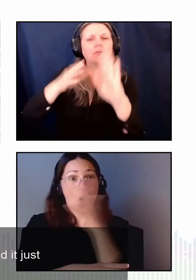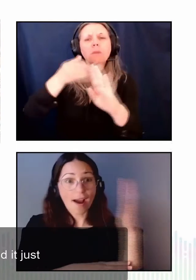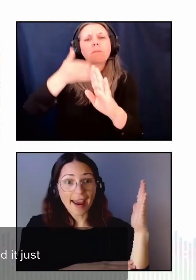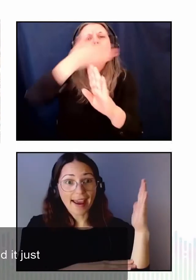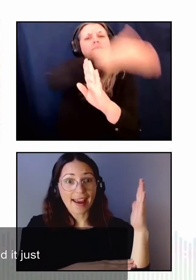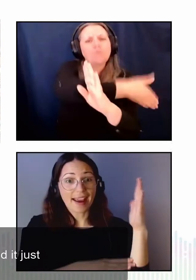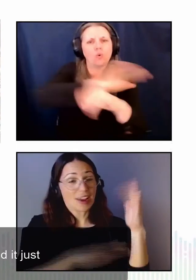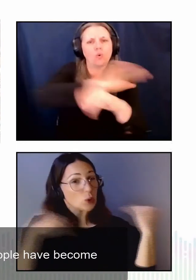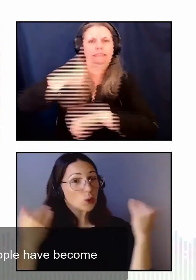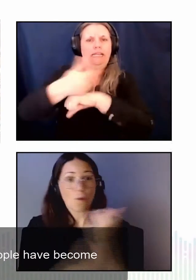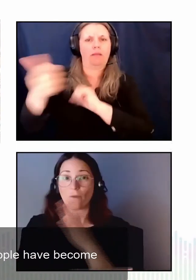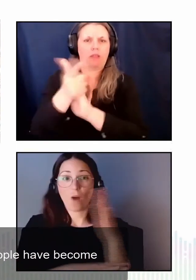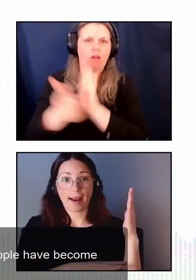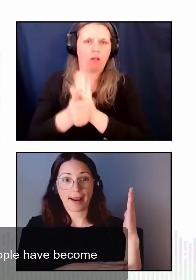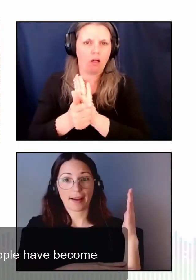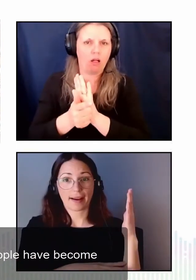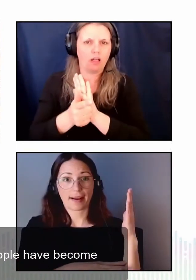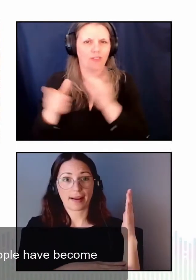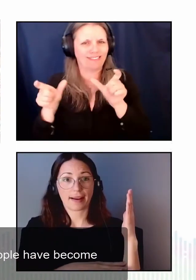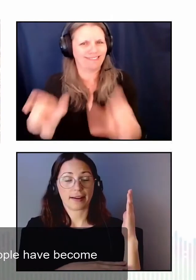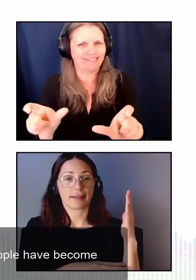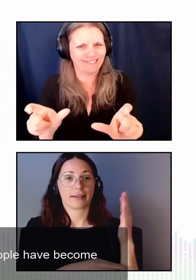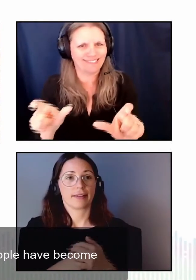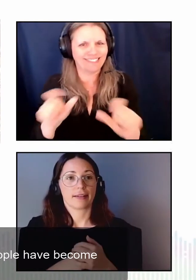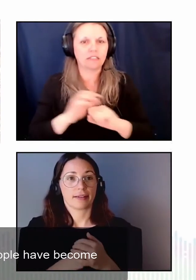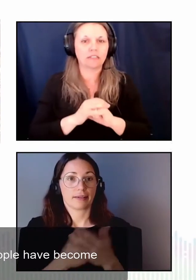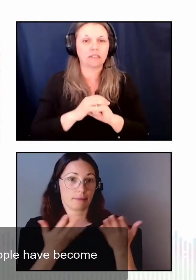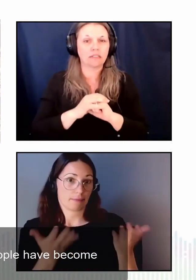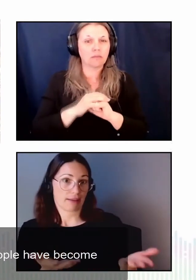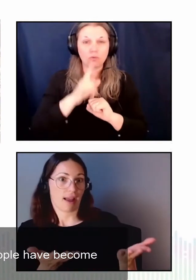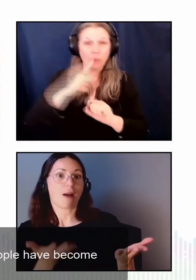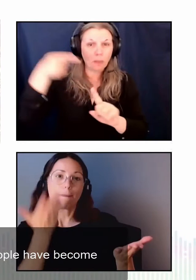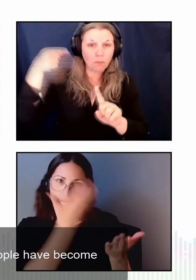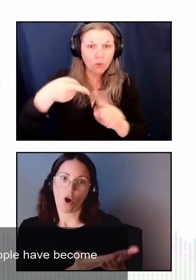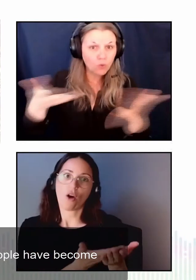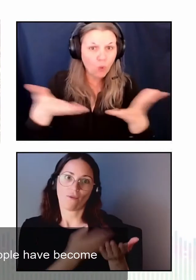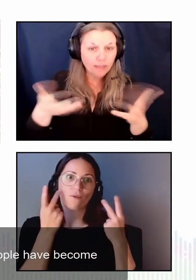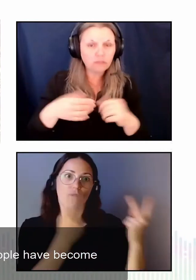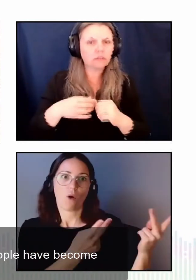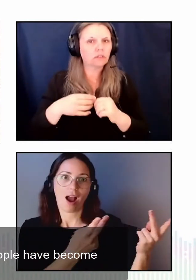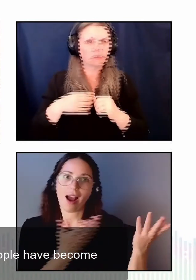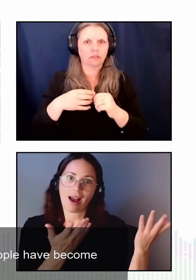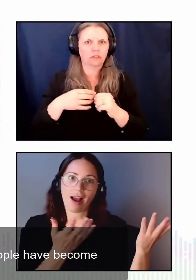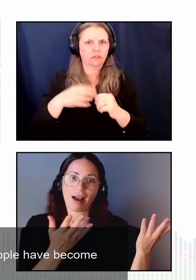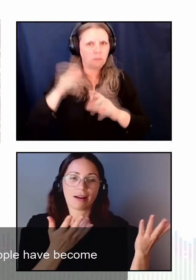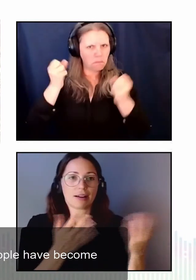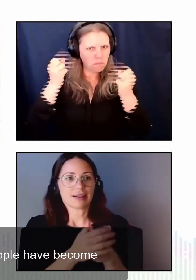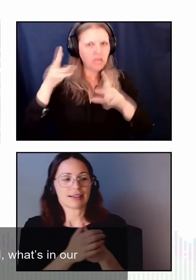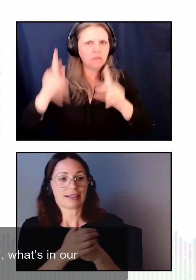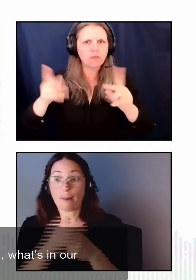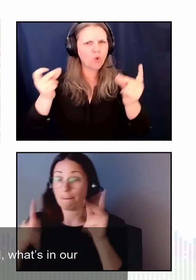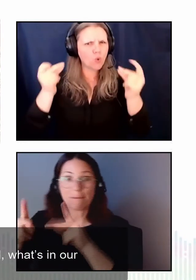law came in. And it just goes to show you how fast and how furious people have become in